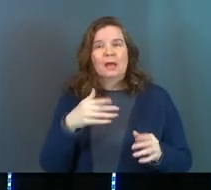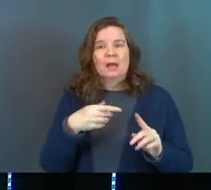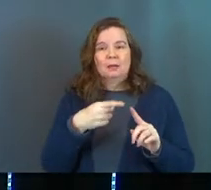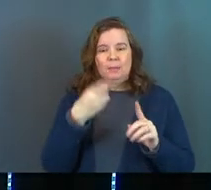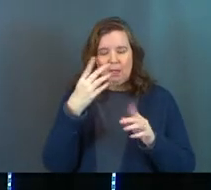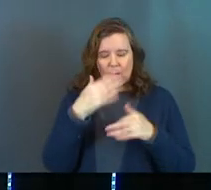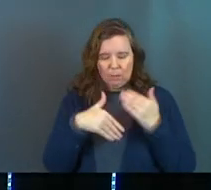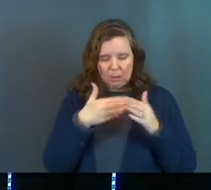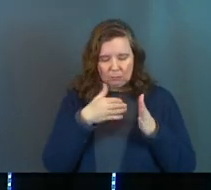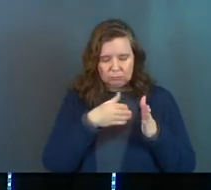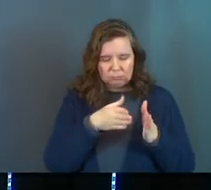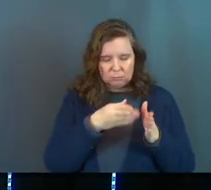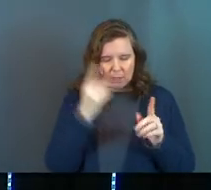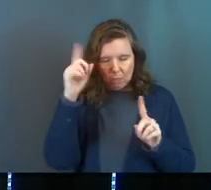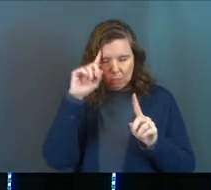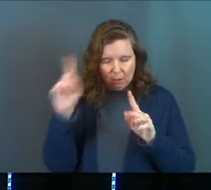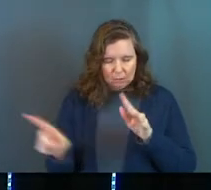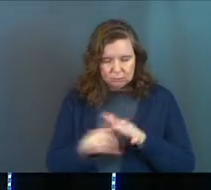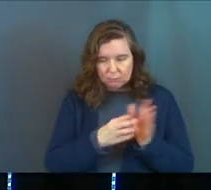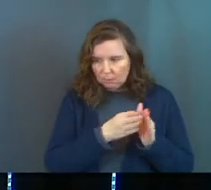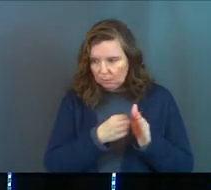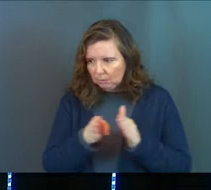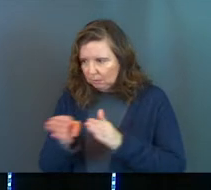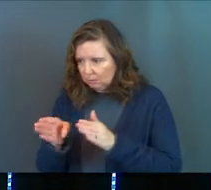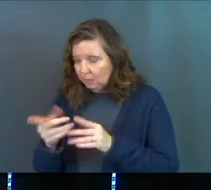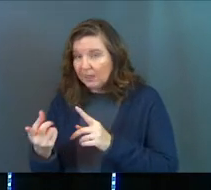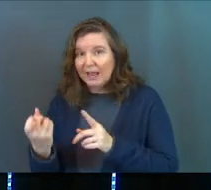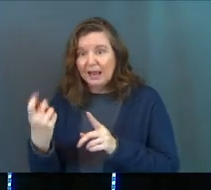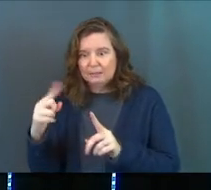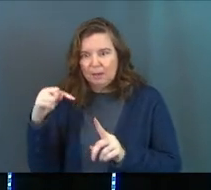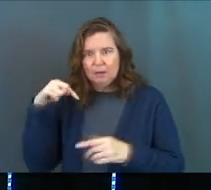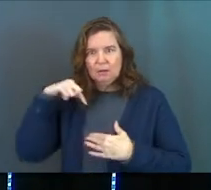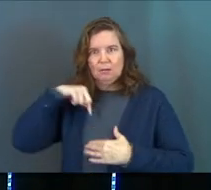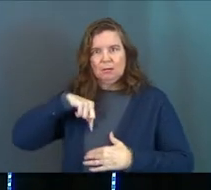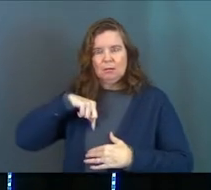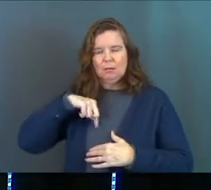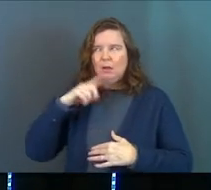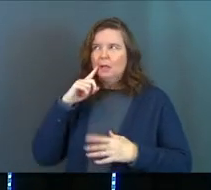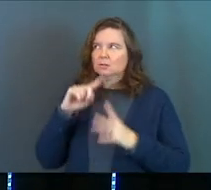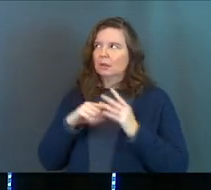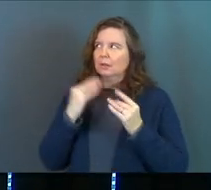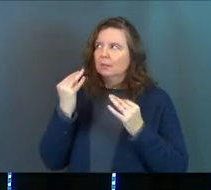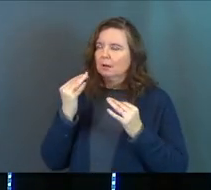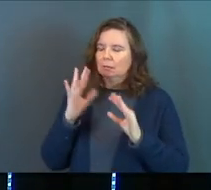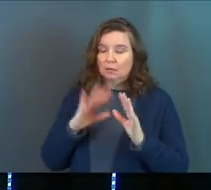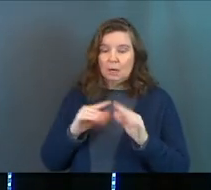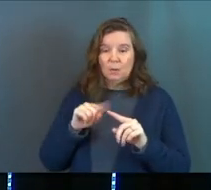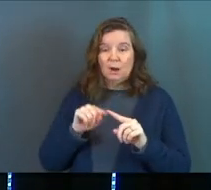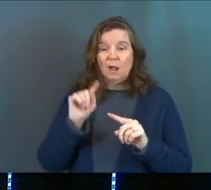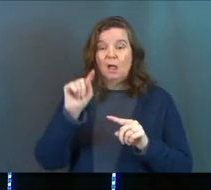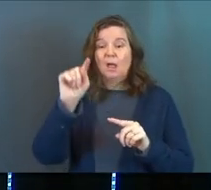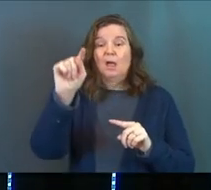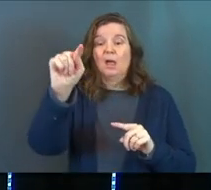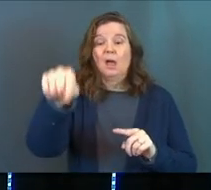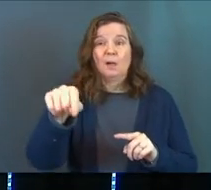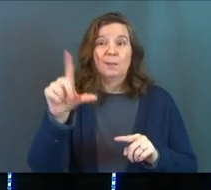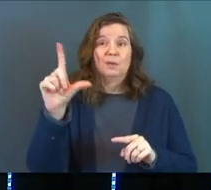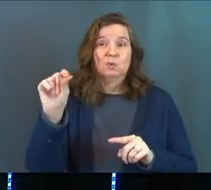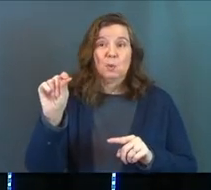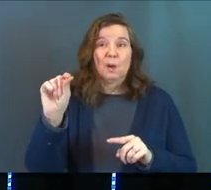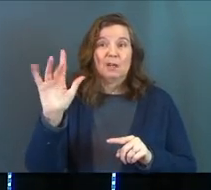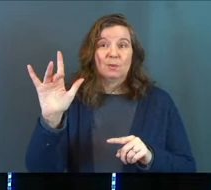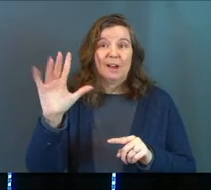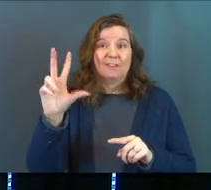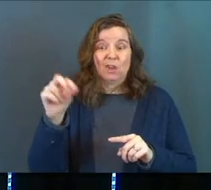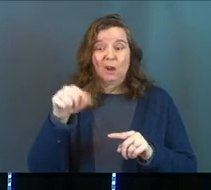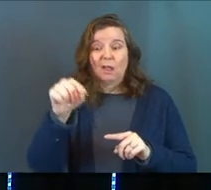sent me down a road that I had asked him about back here. And I started thinking about it, and it wasn't about till square about